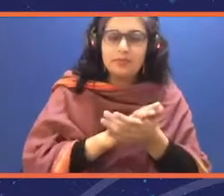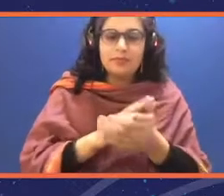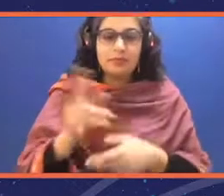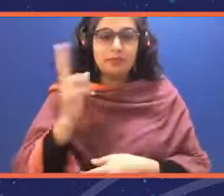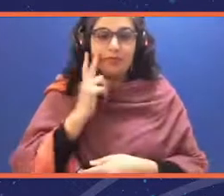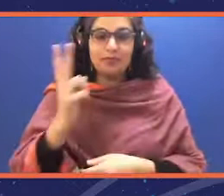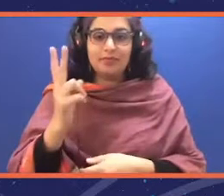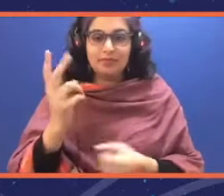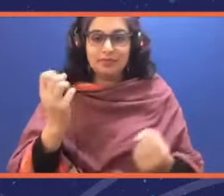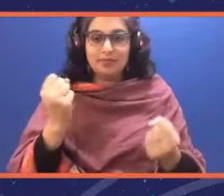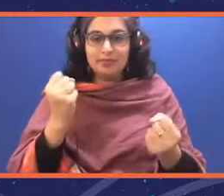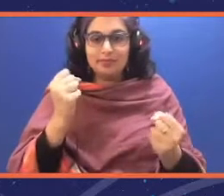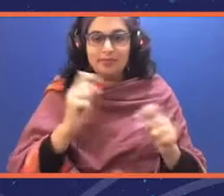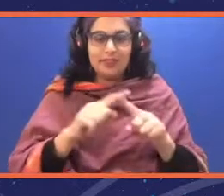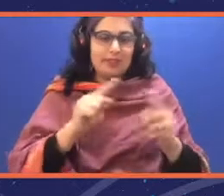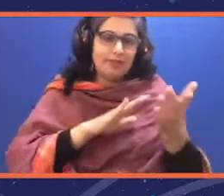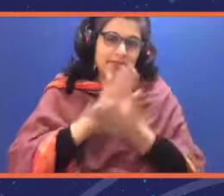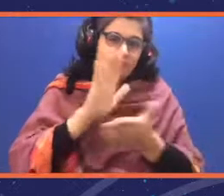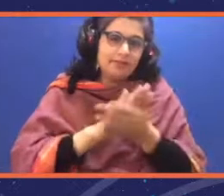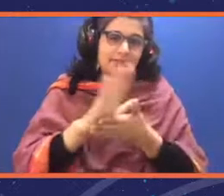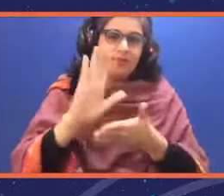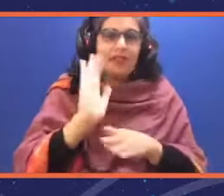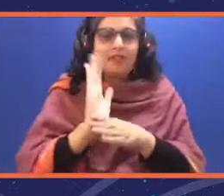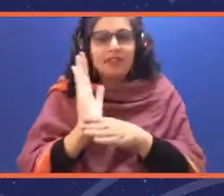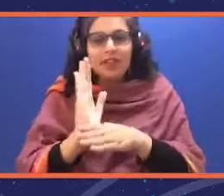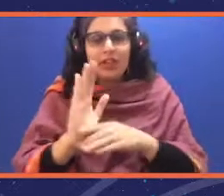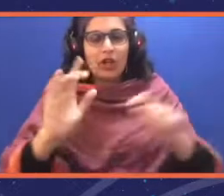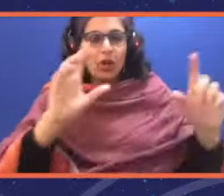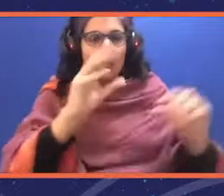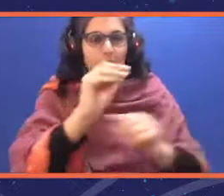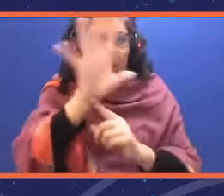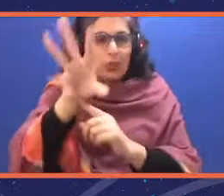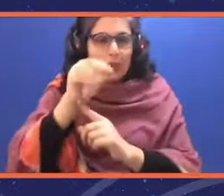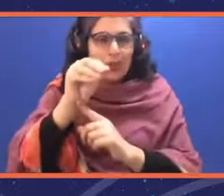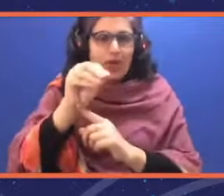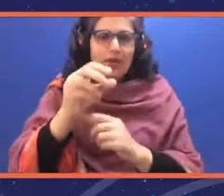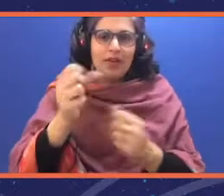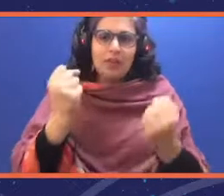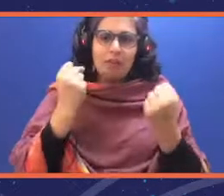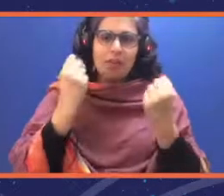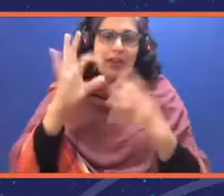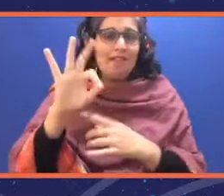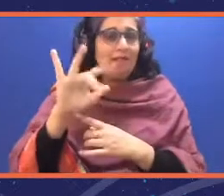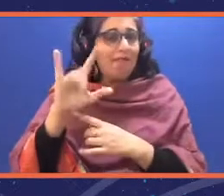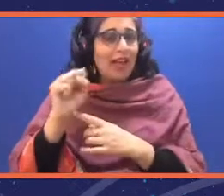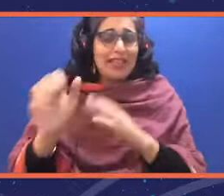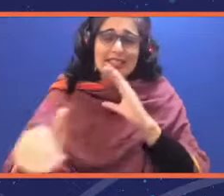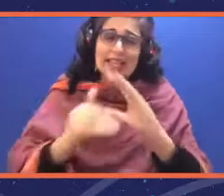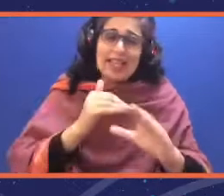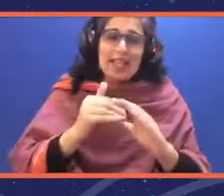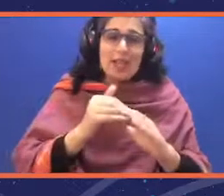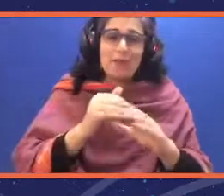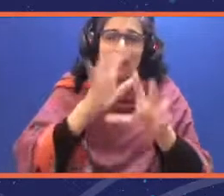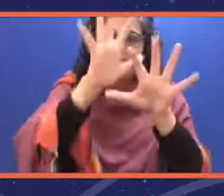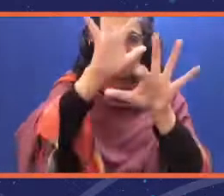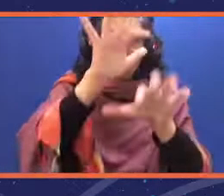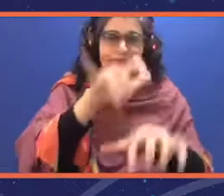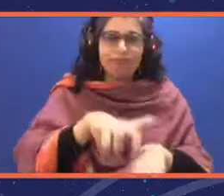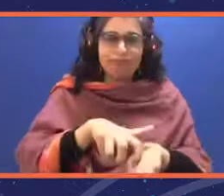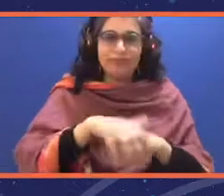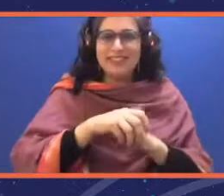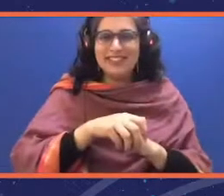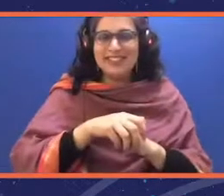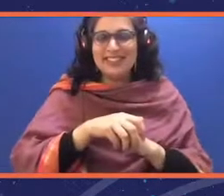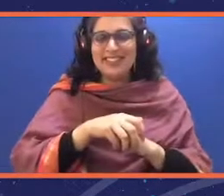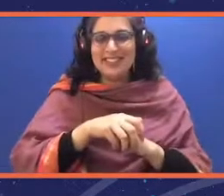different documents, video calls, screenshots, files and emails that I had to kind of be set as